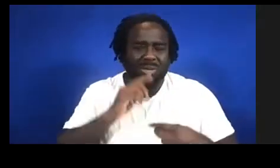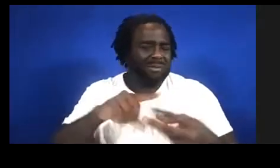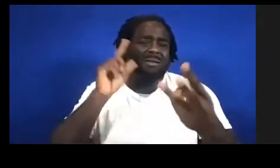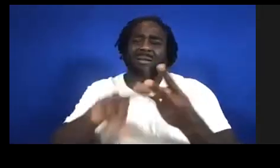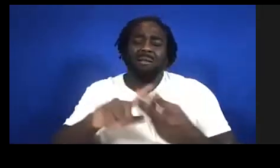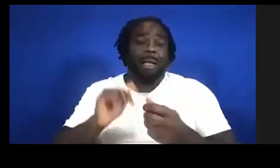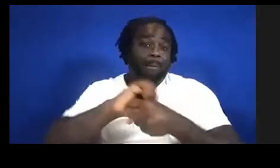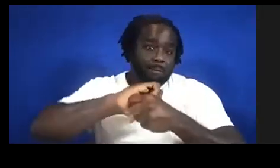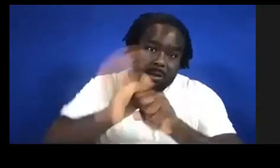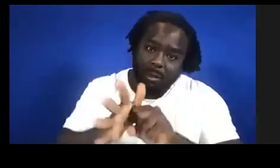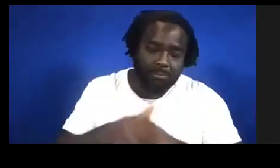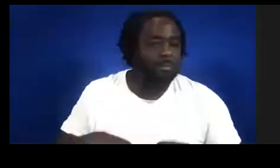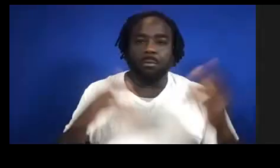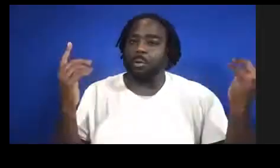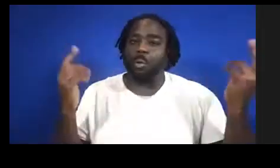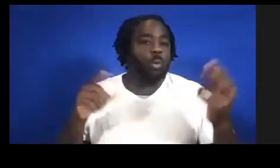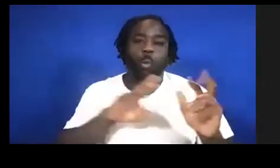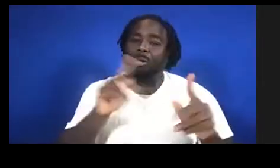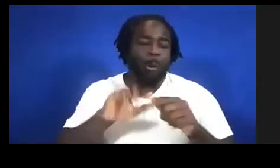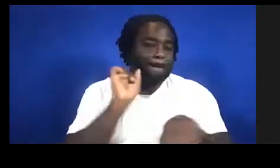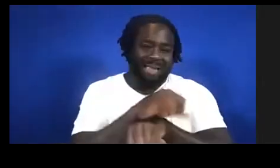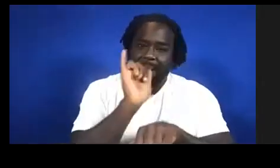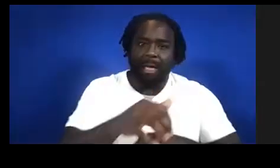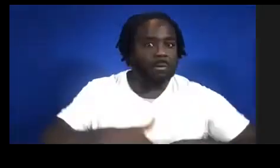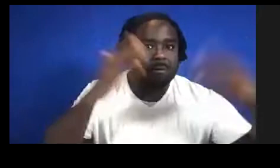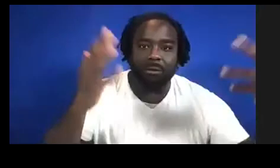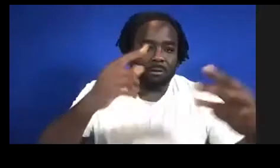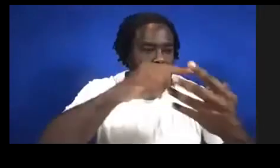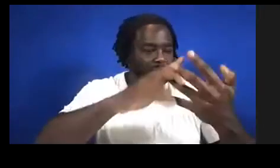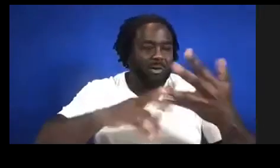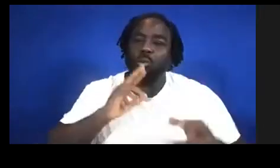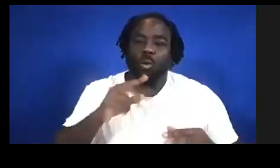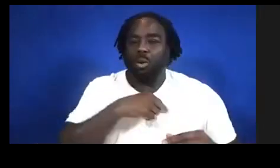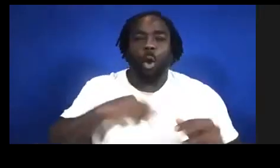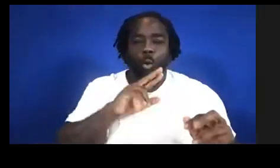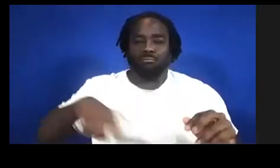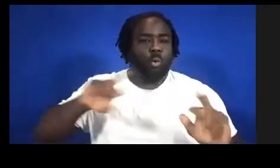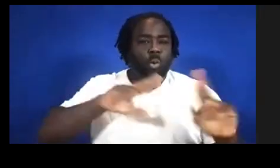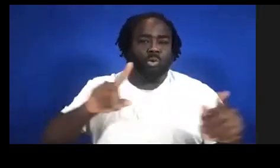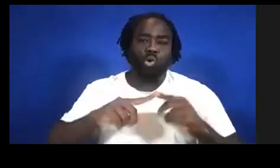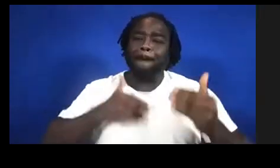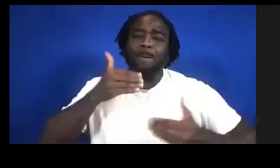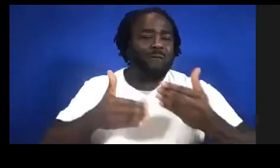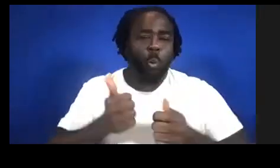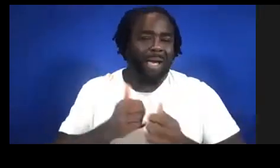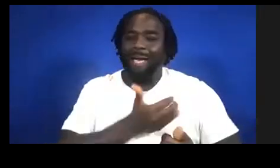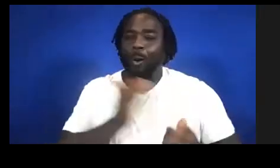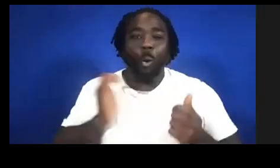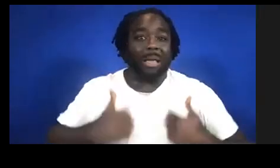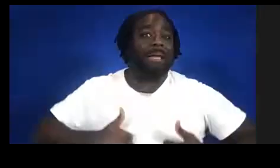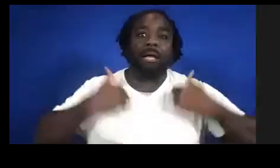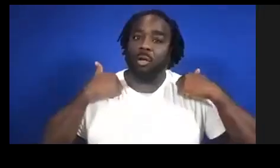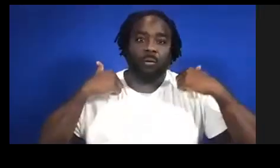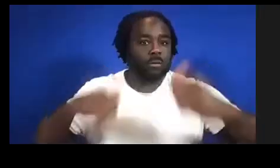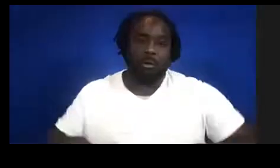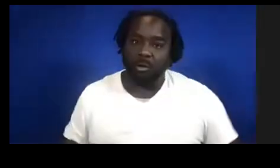Hate, it's enough. We got the pandemic. We need to beat that. There's a lot going on. We